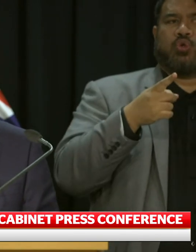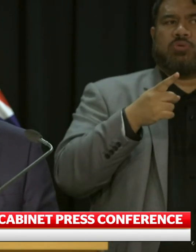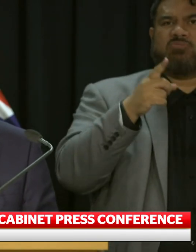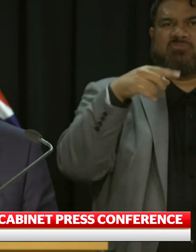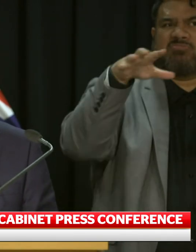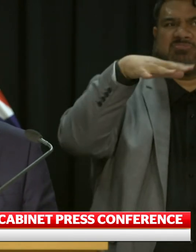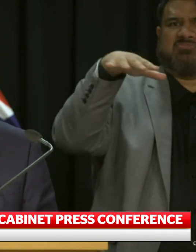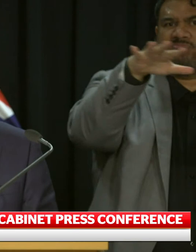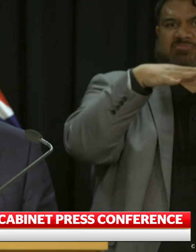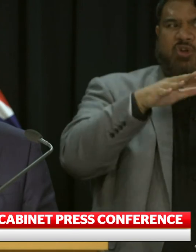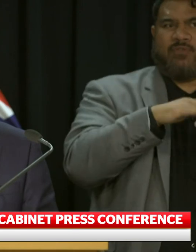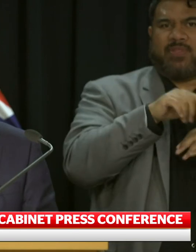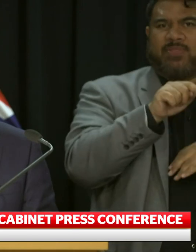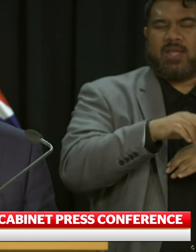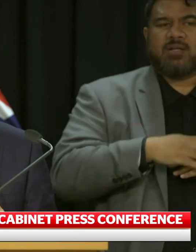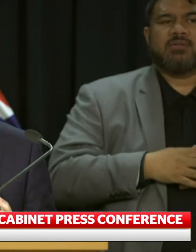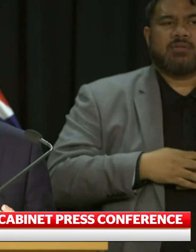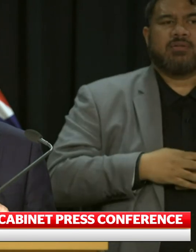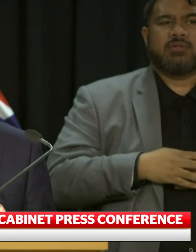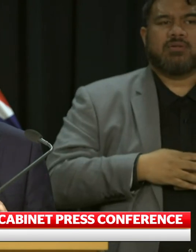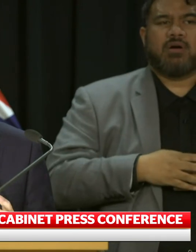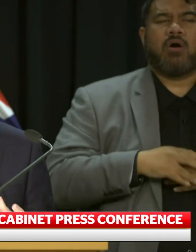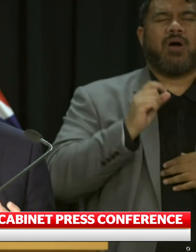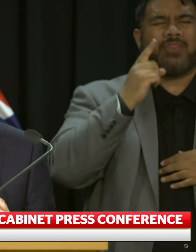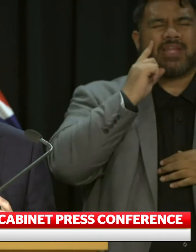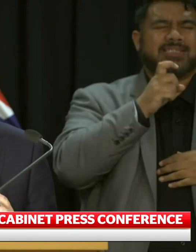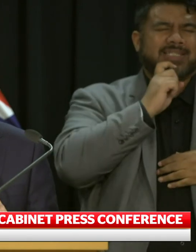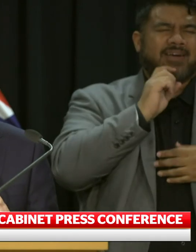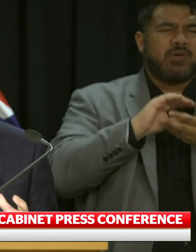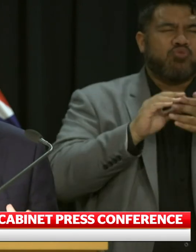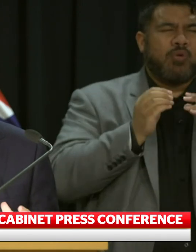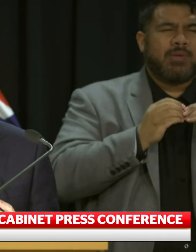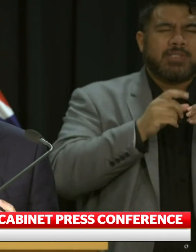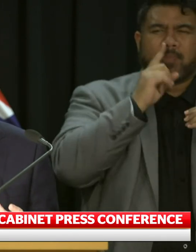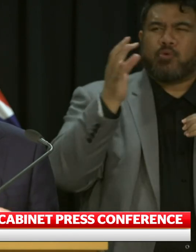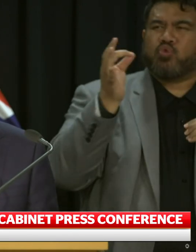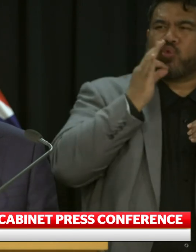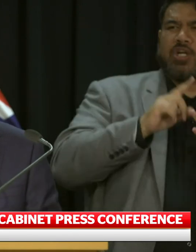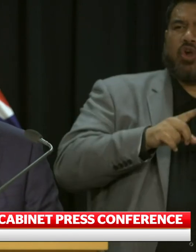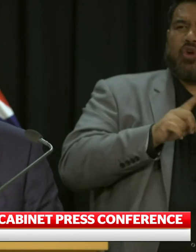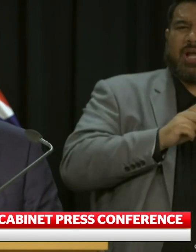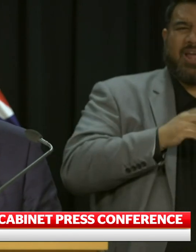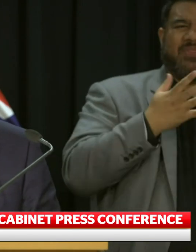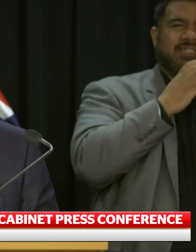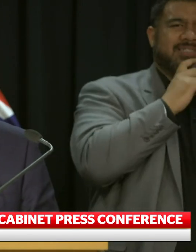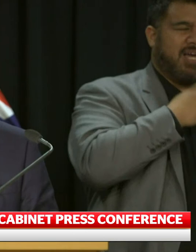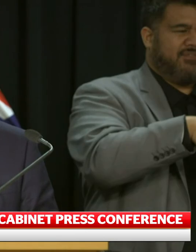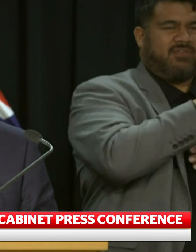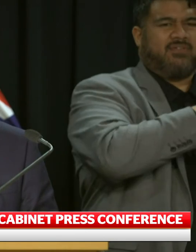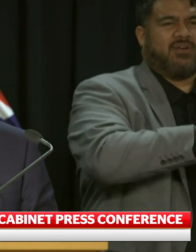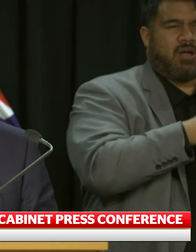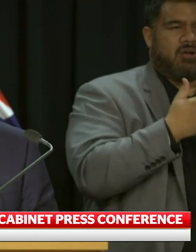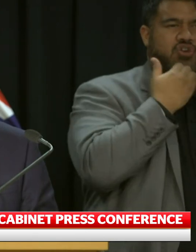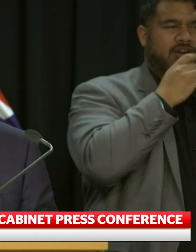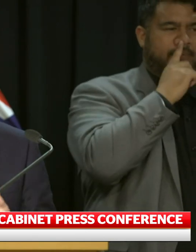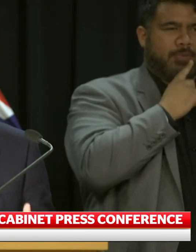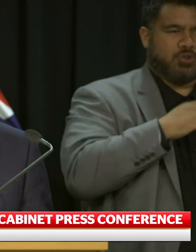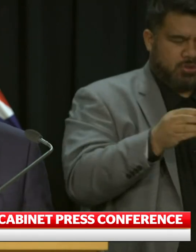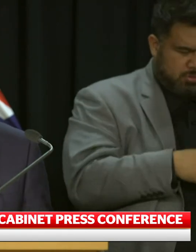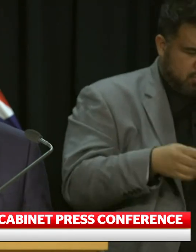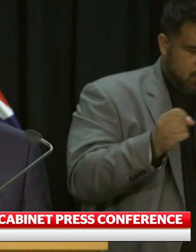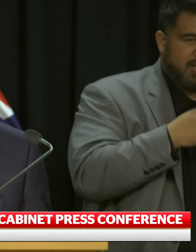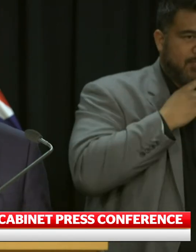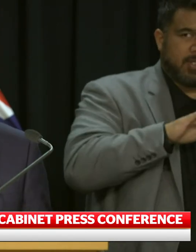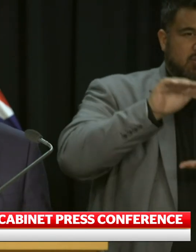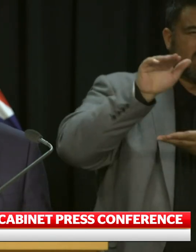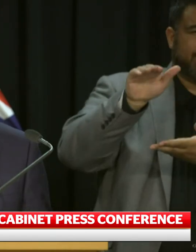resolved, and some of it was to do, I think, with there was some staffing issues in terms of, you know, people coming and going and so on. If you look at the overall